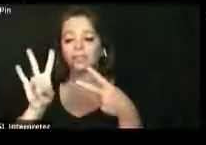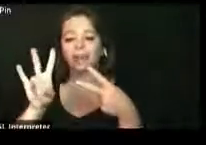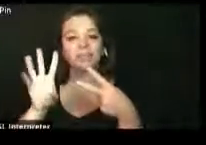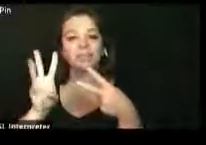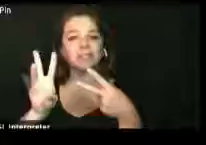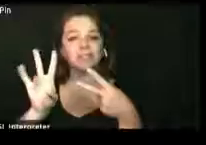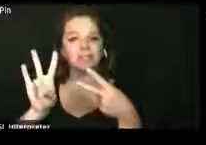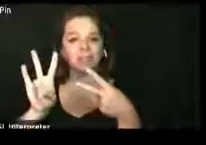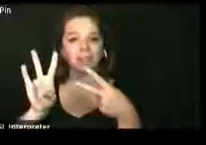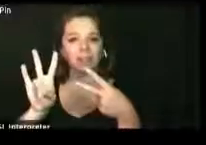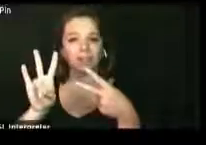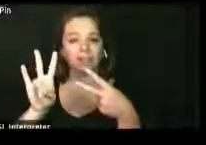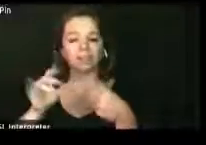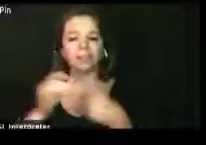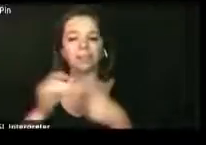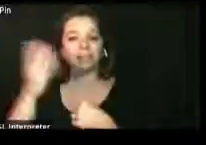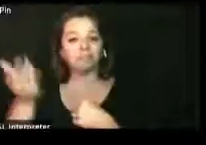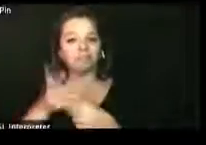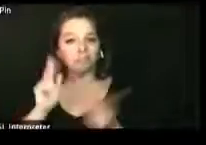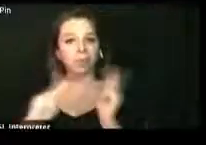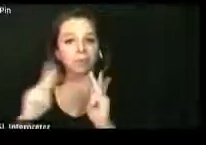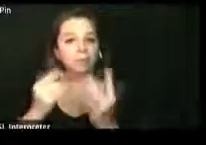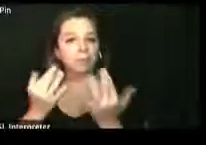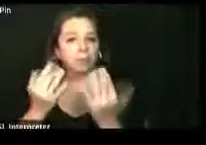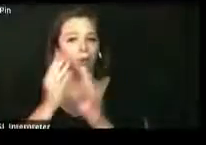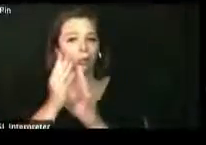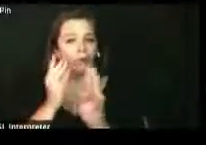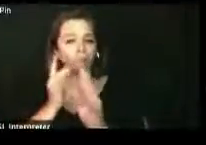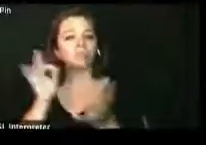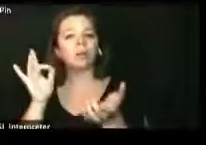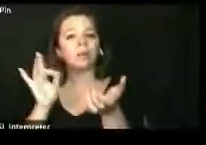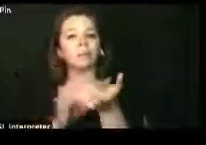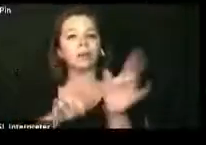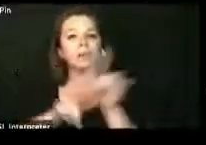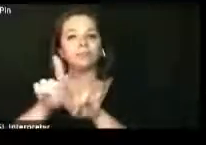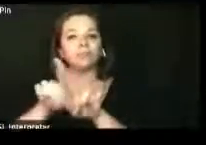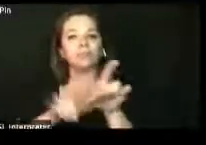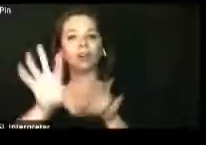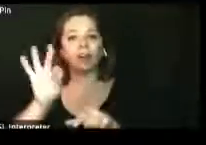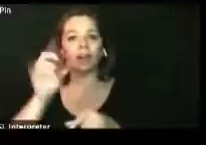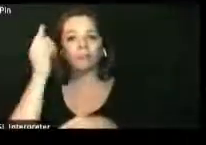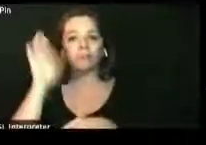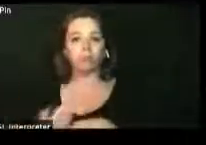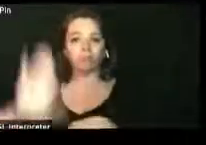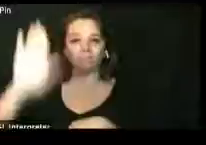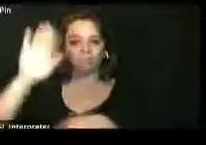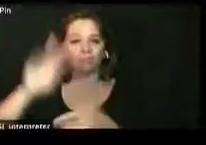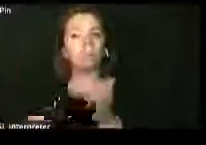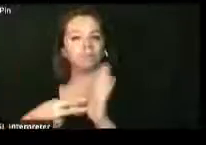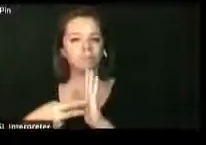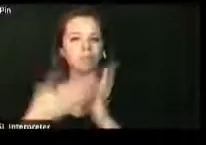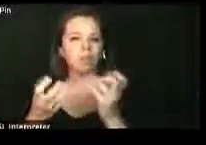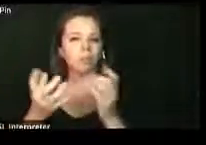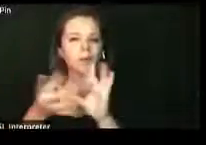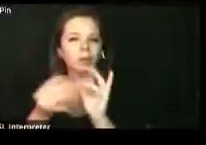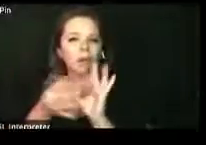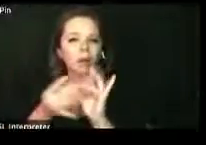1767. I do invite those in the queue to please press star 9 to raise your hand indicating you wish to comment as we come to the end of the